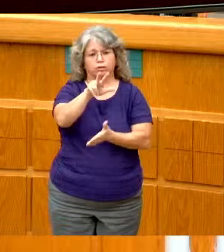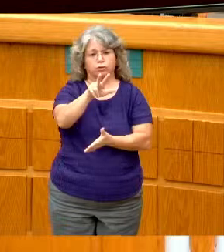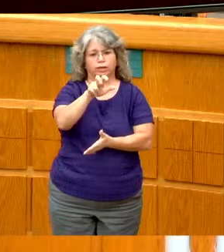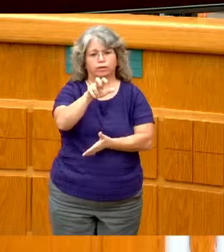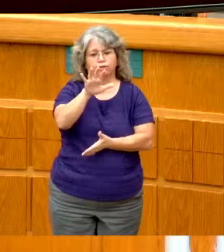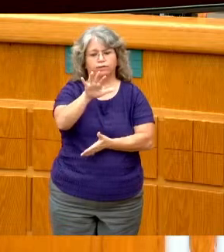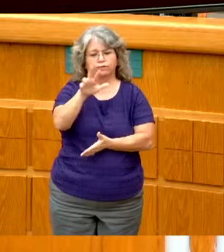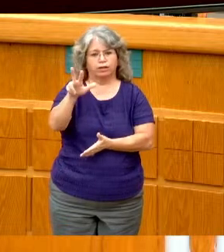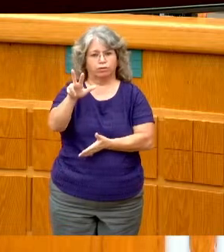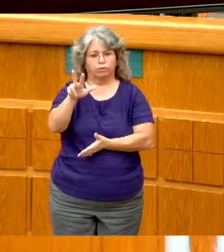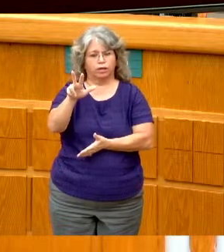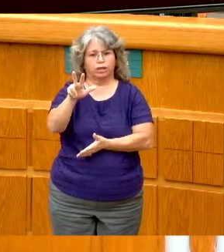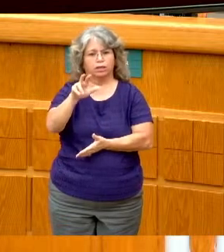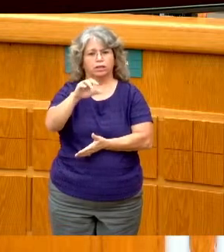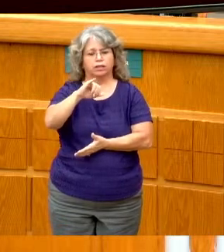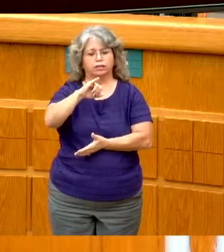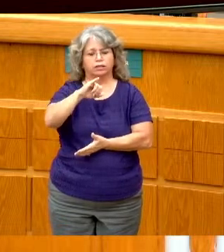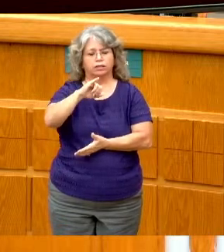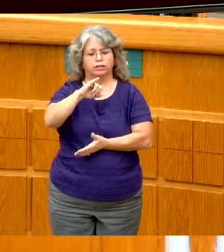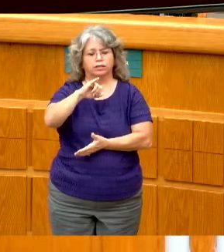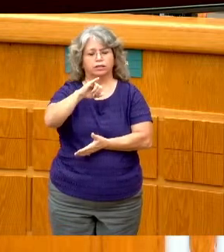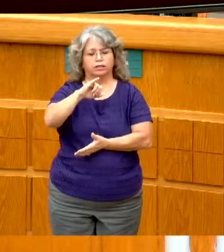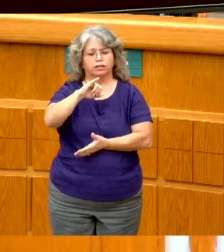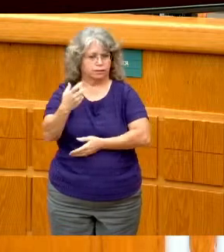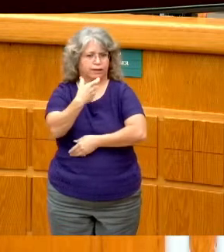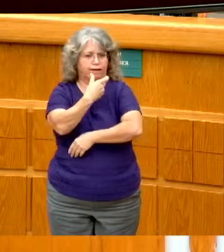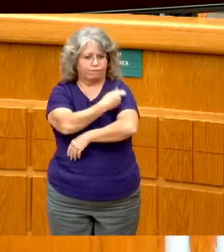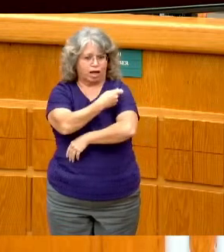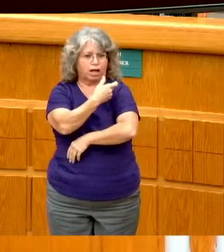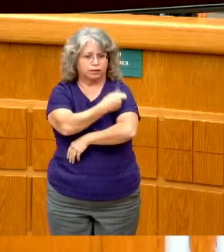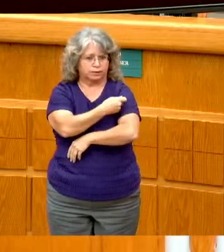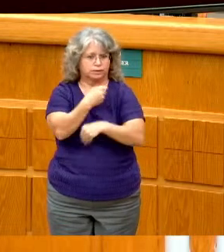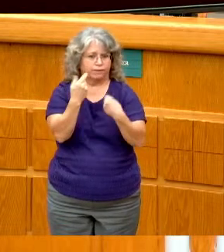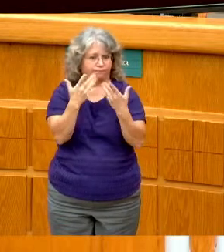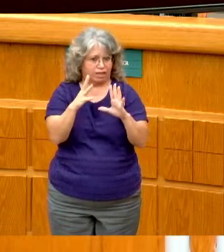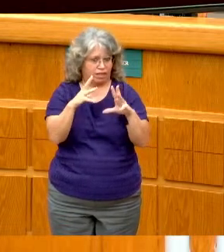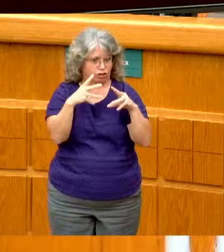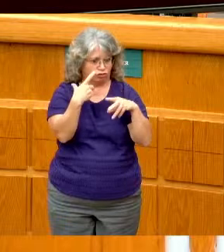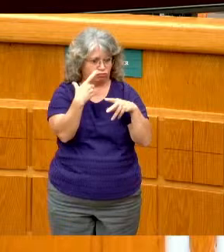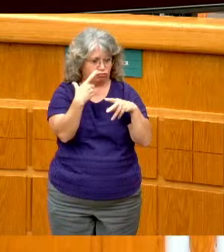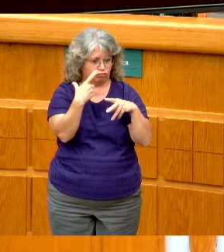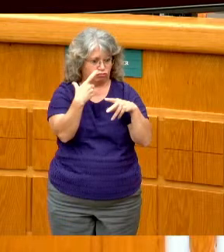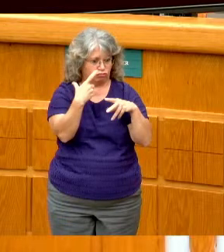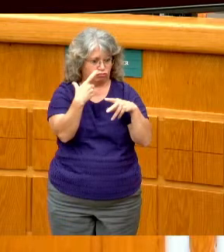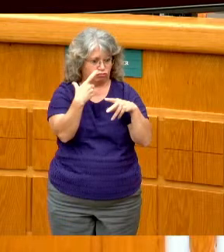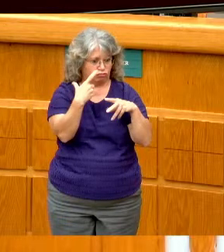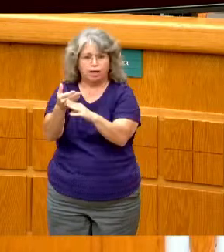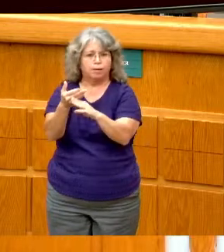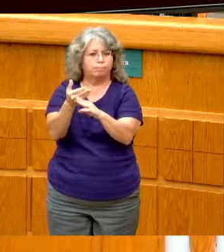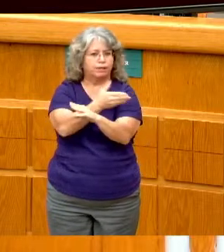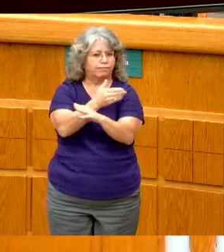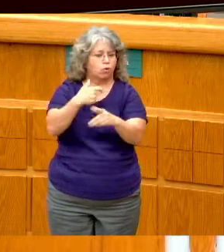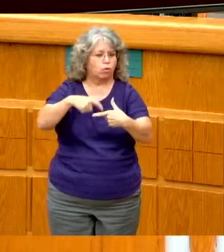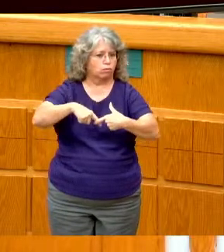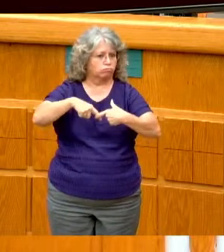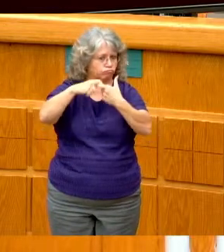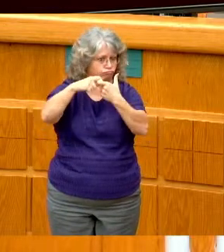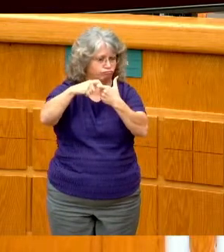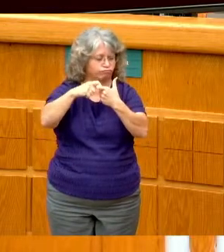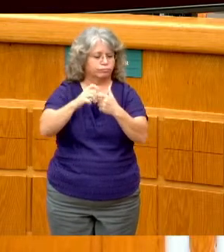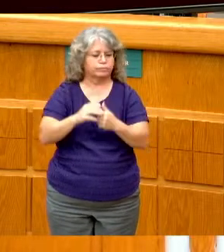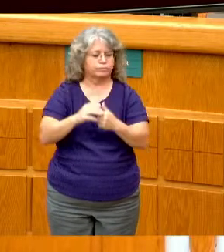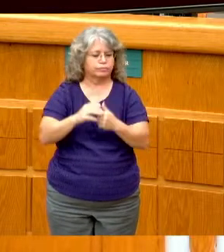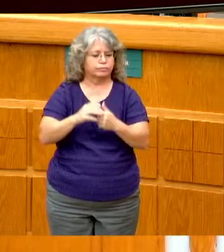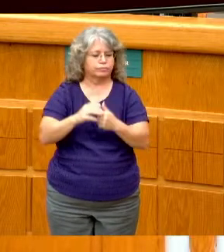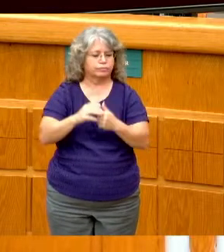2,353 doses of the Johnson & Johnson vaccine were administered before the pause. So our city-county